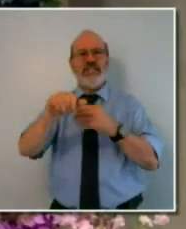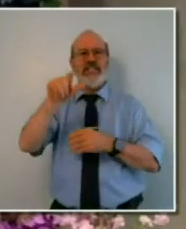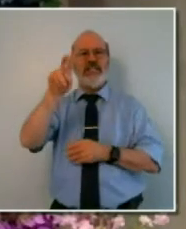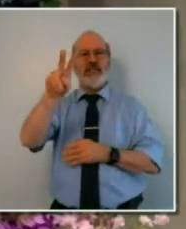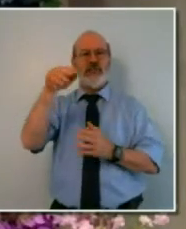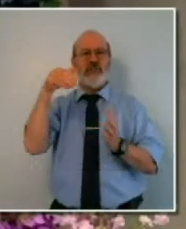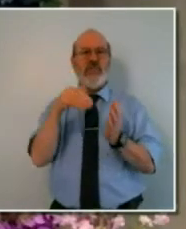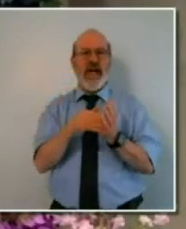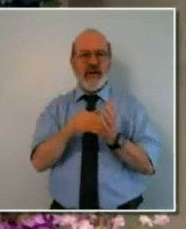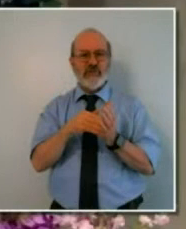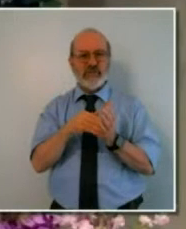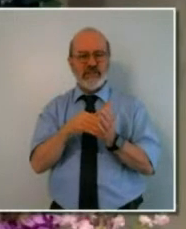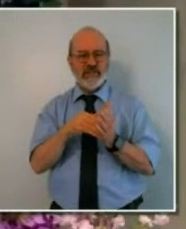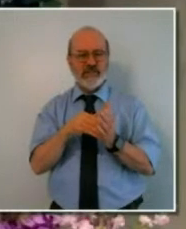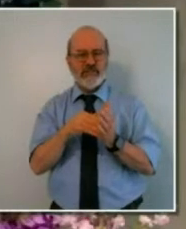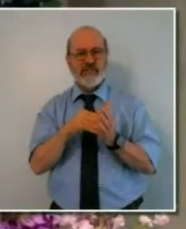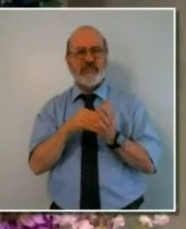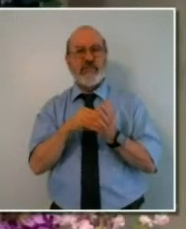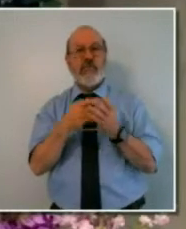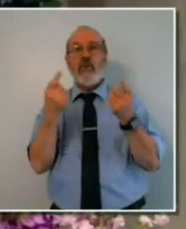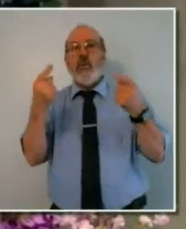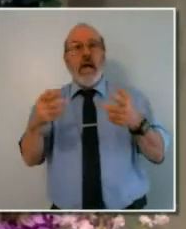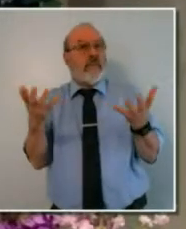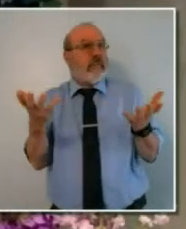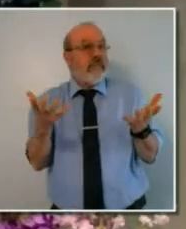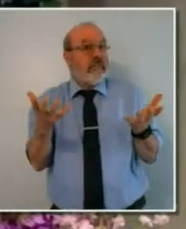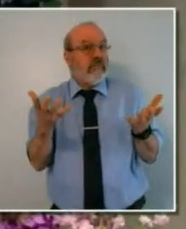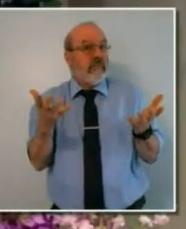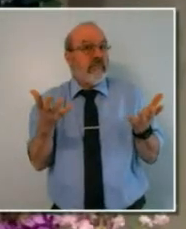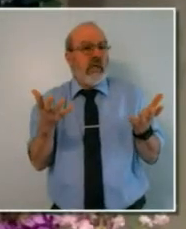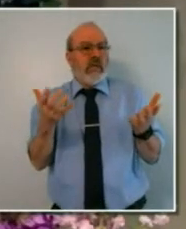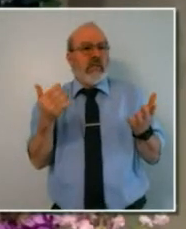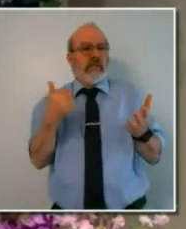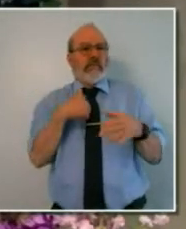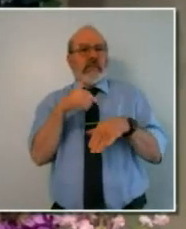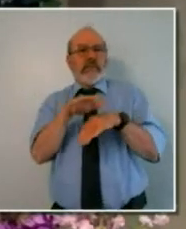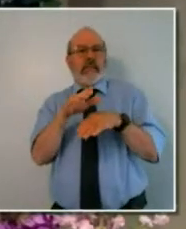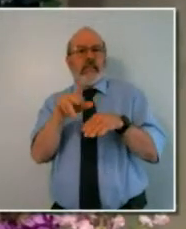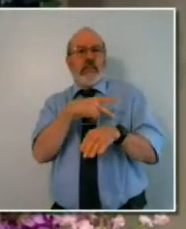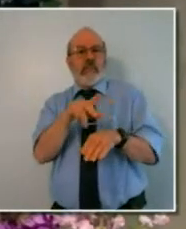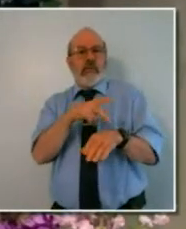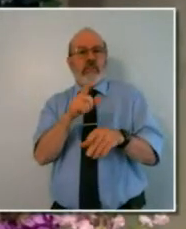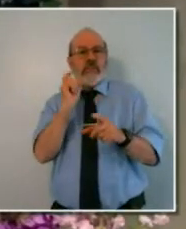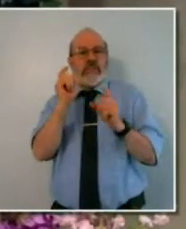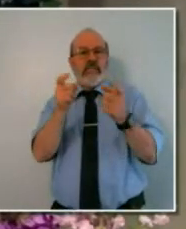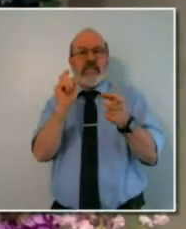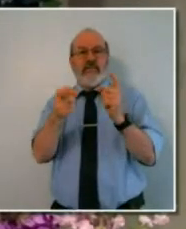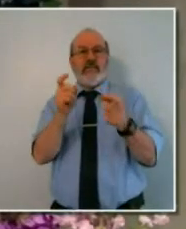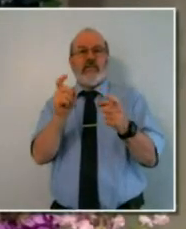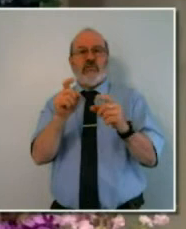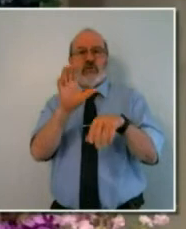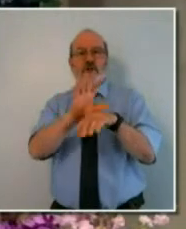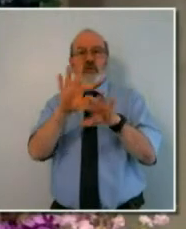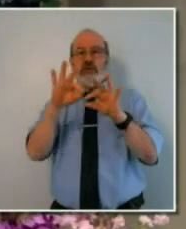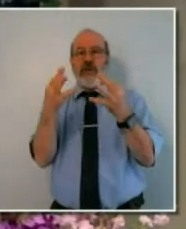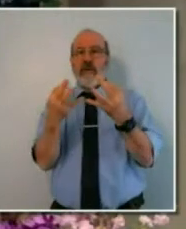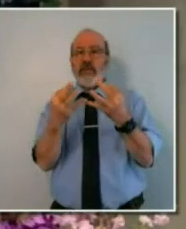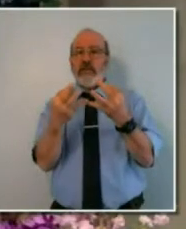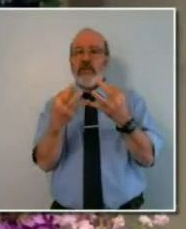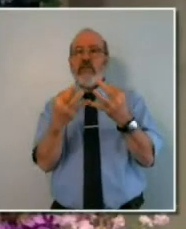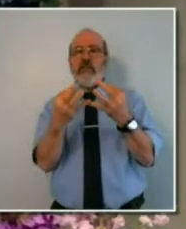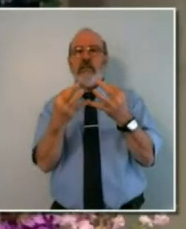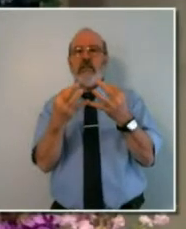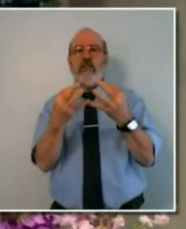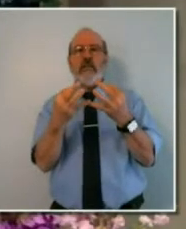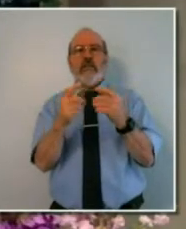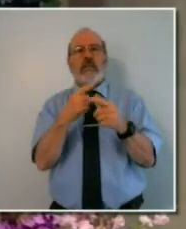2000. What happened? Well, I sent the poems as a gift to our church family. Then